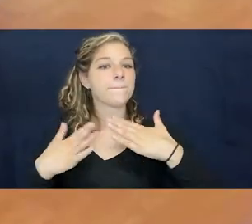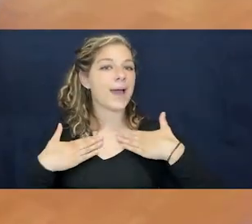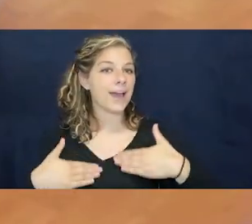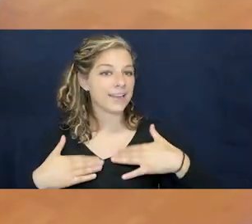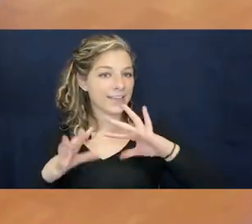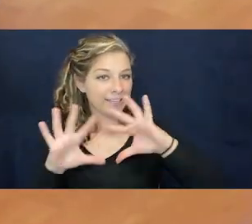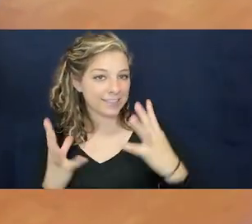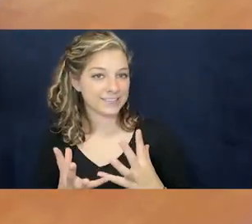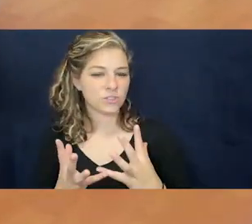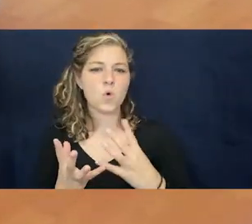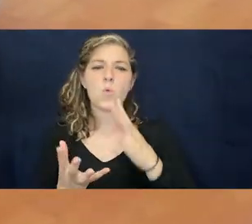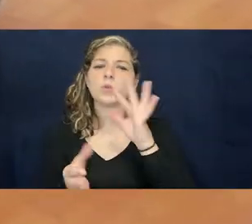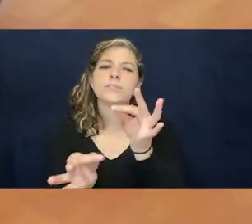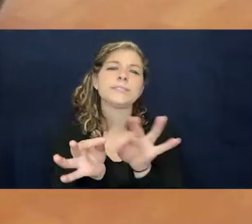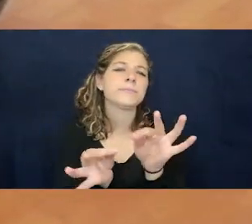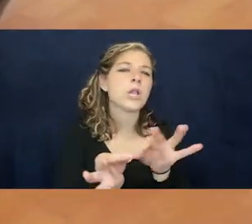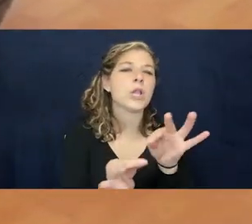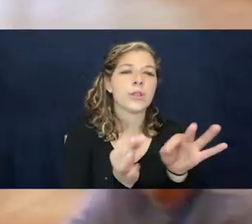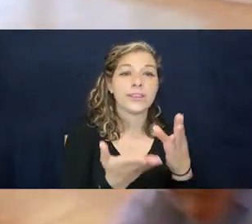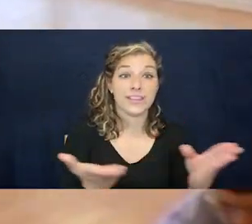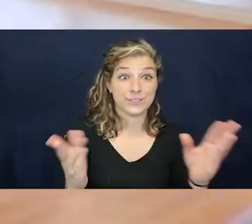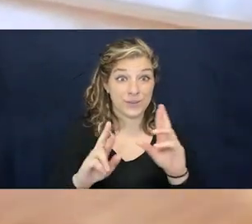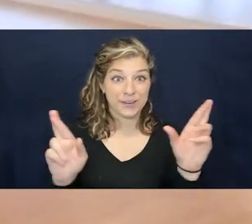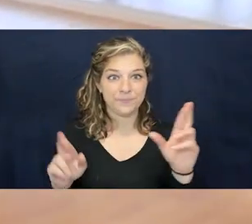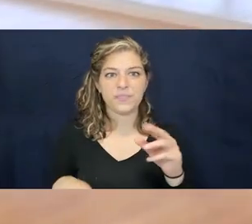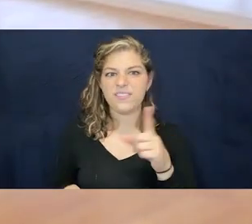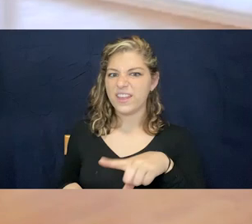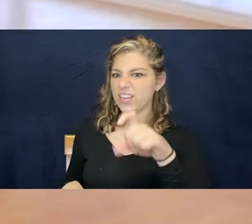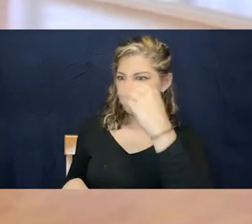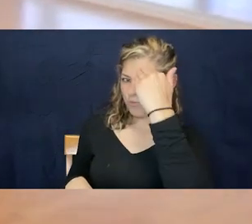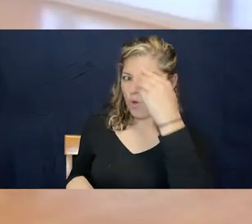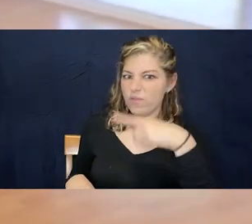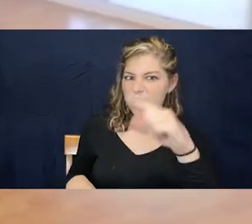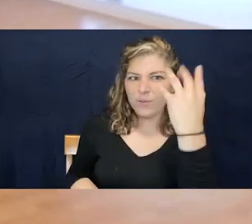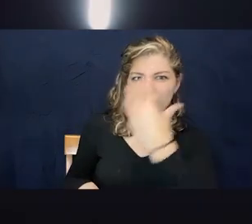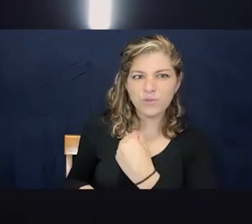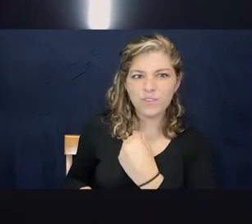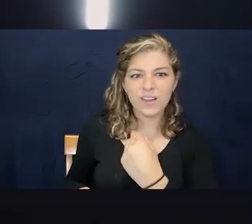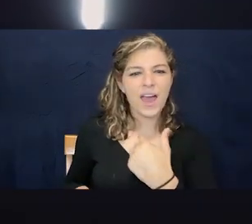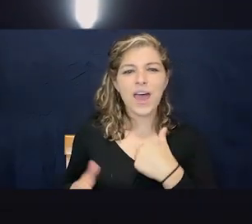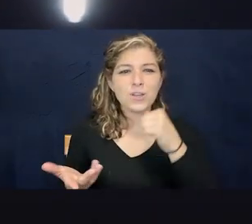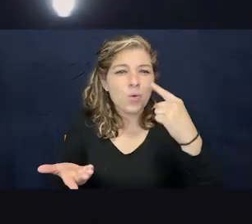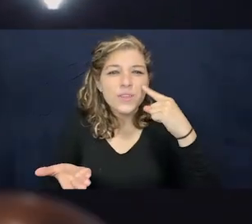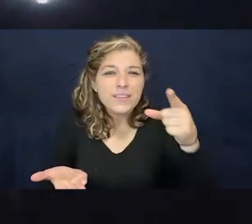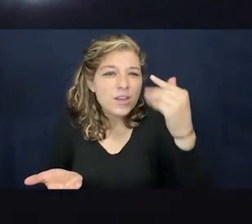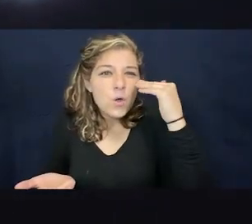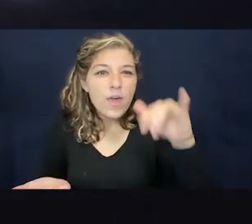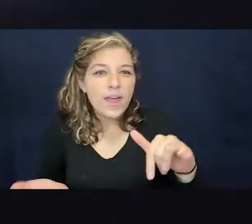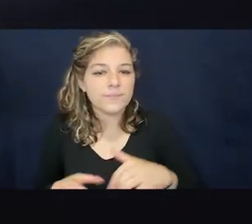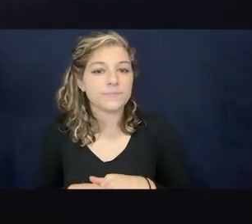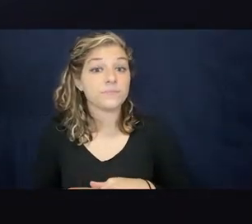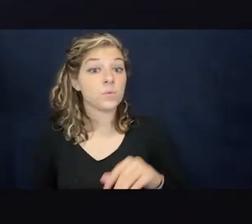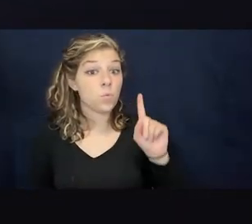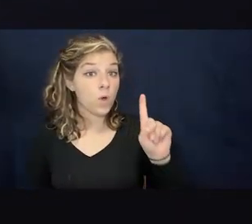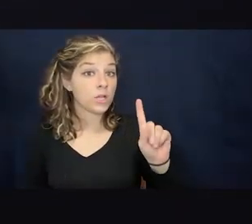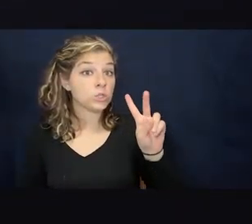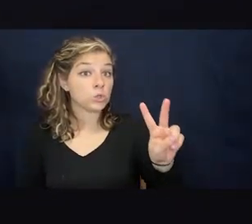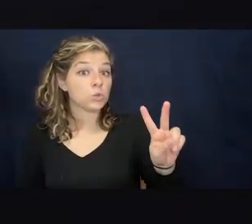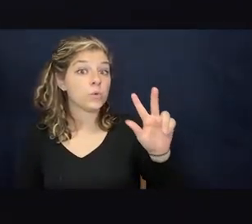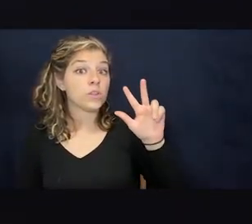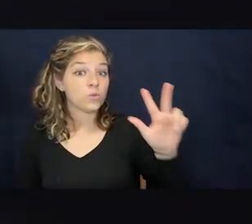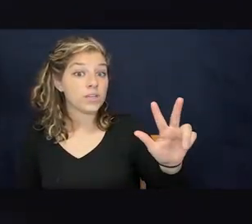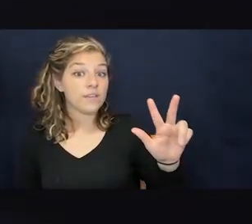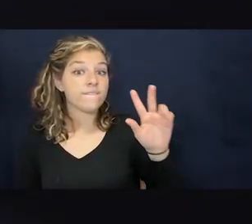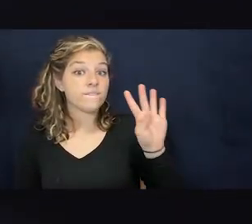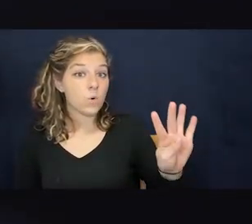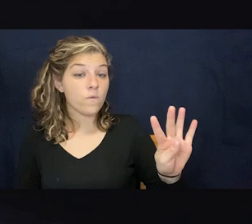dance about the beauty of our bodies. So we're just going to do simple things. They need to know how beautiful they are, and I don't think